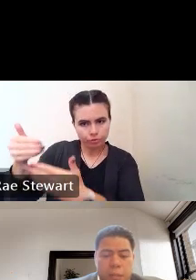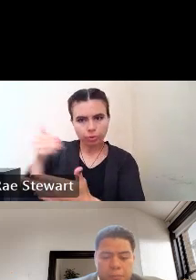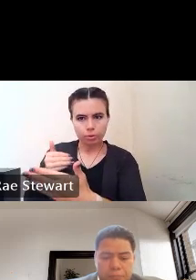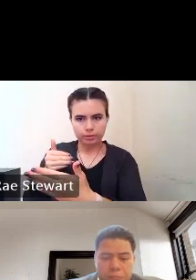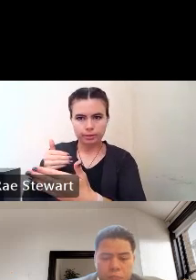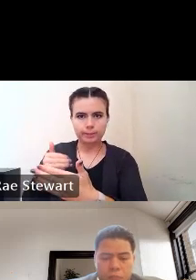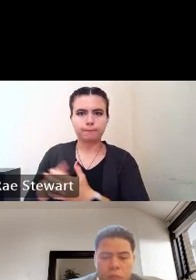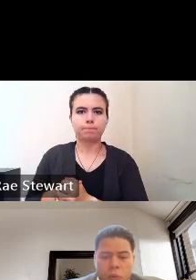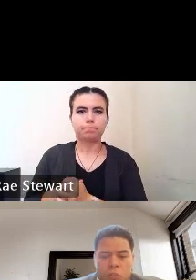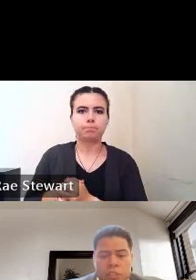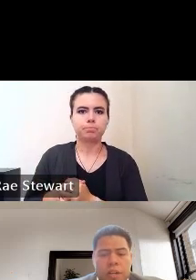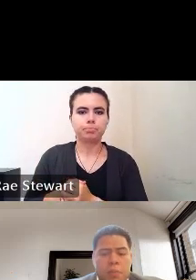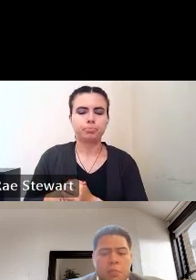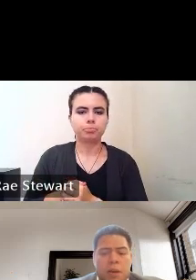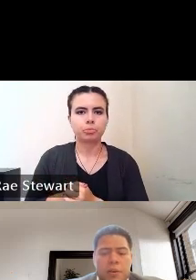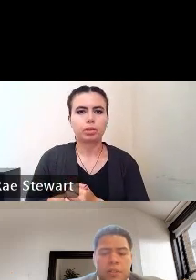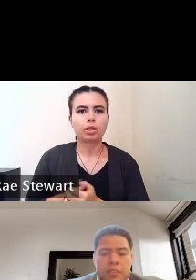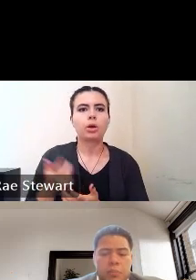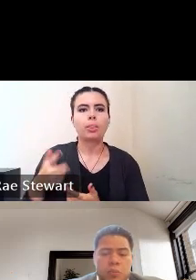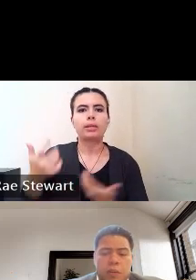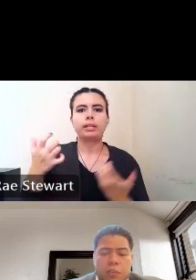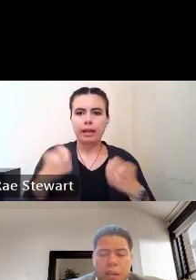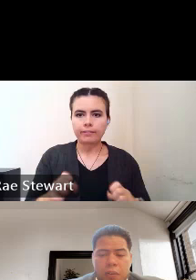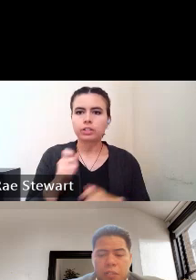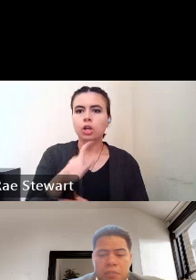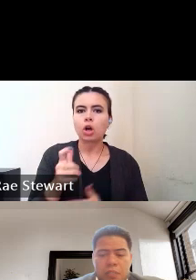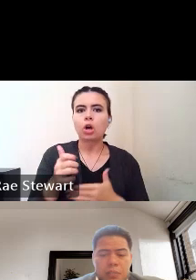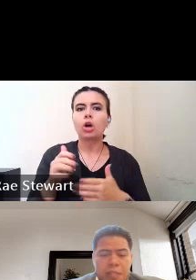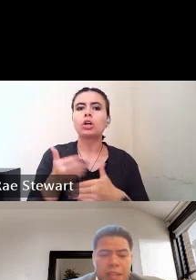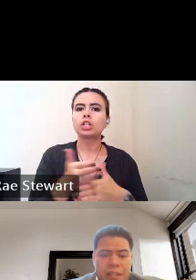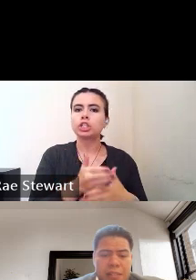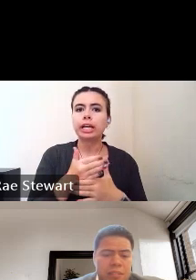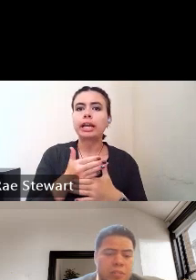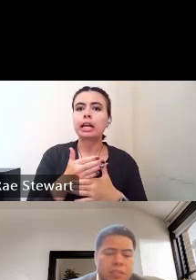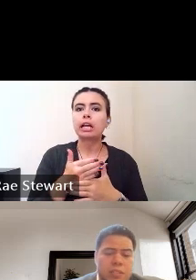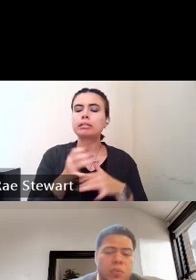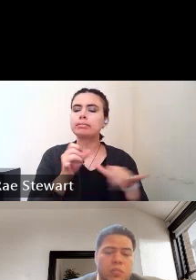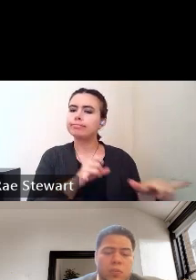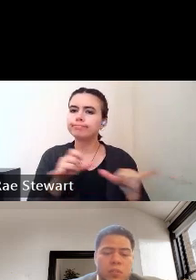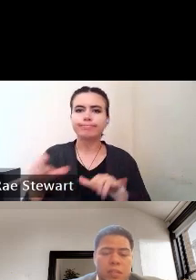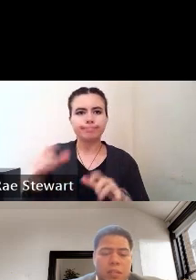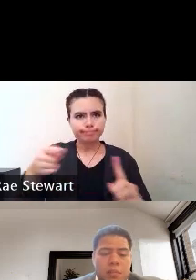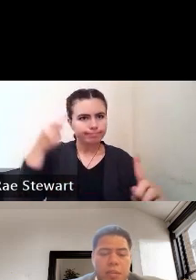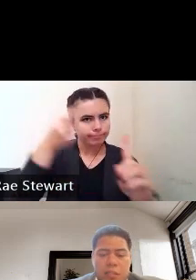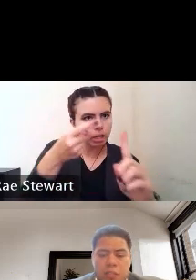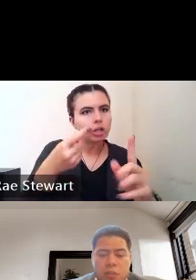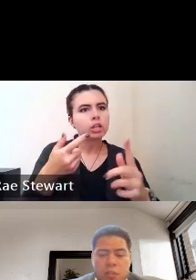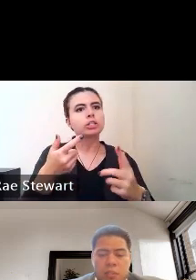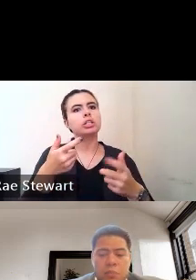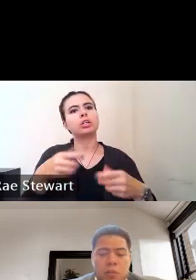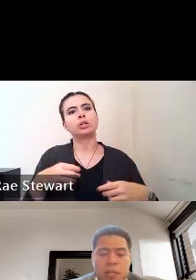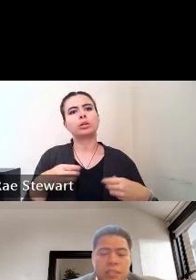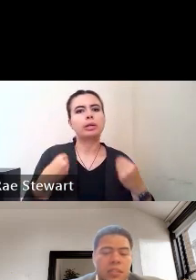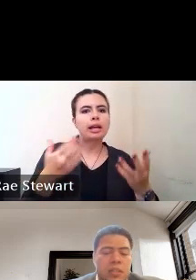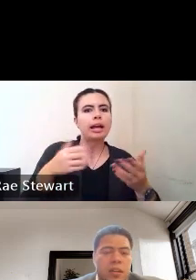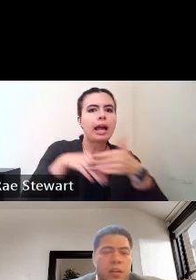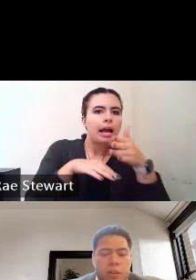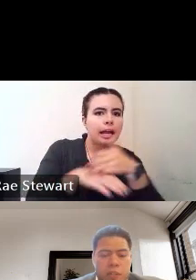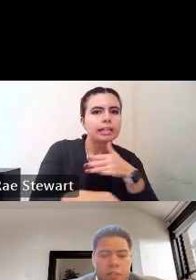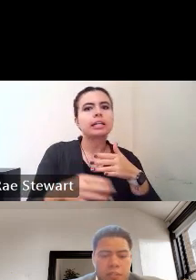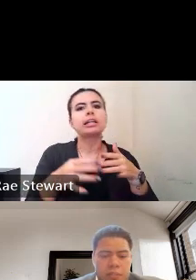efforts all share common priorities: improving health outcomes, expanding access, strengthening workforce, managing costs, and